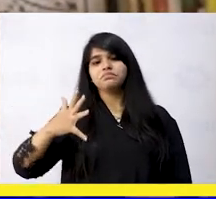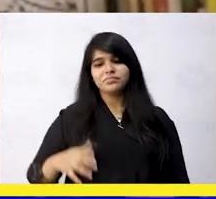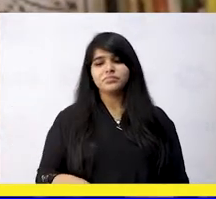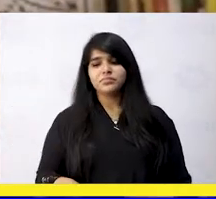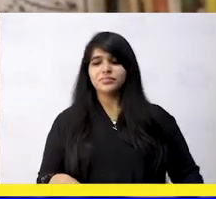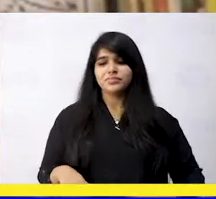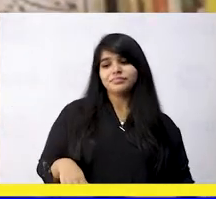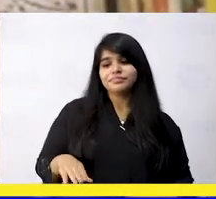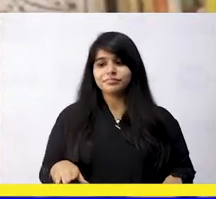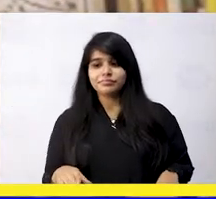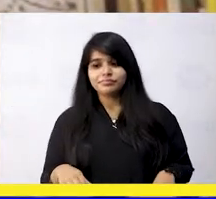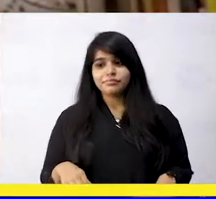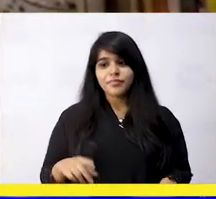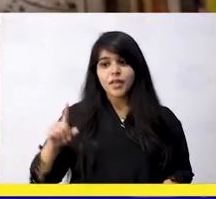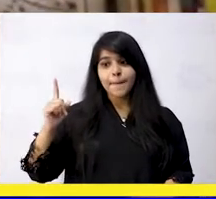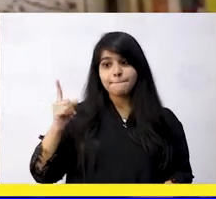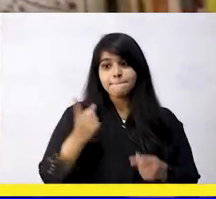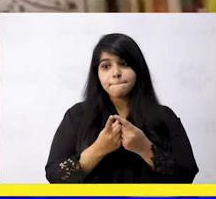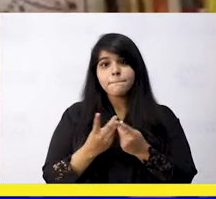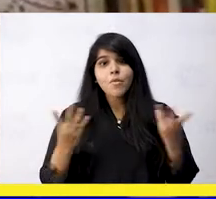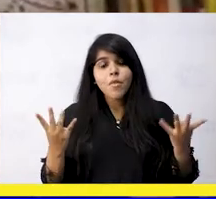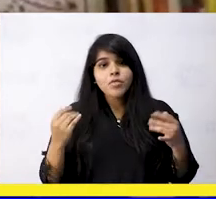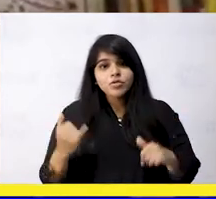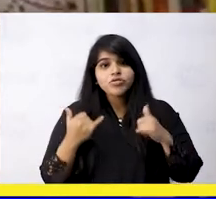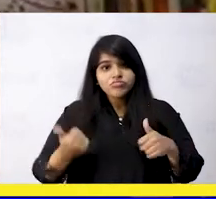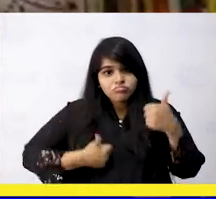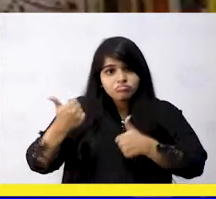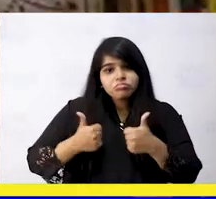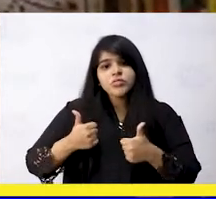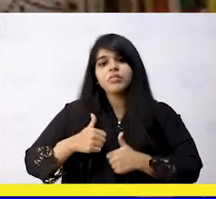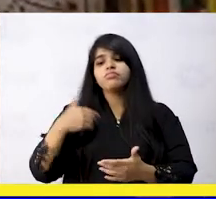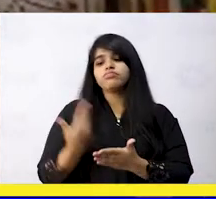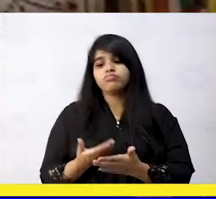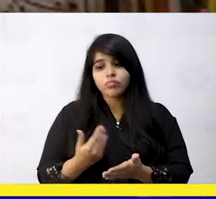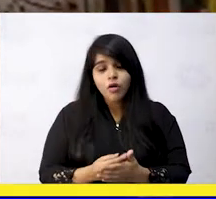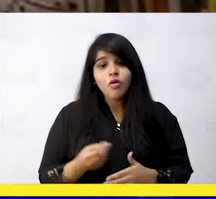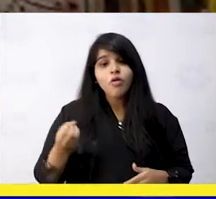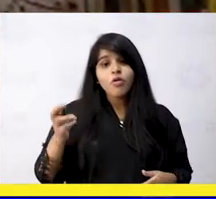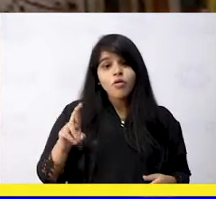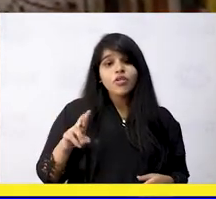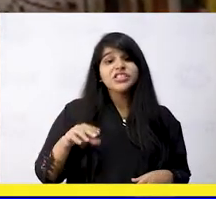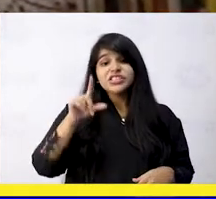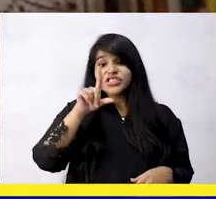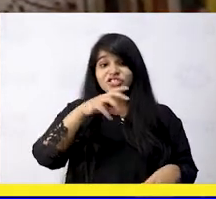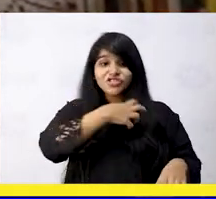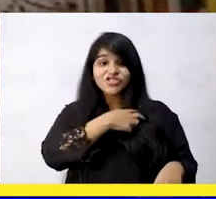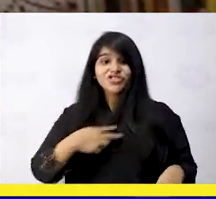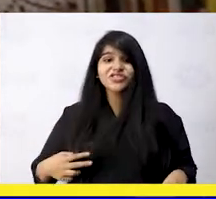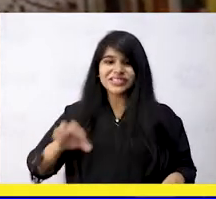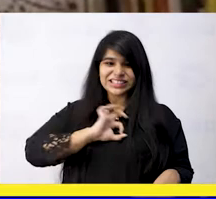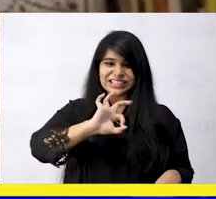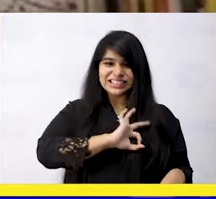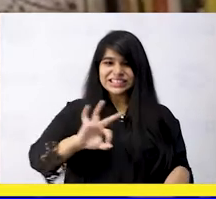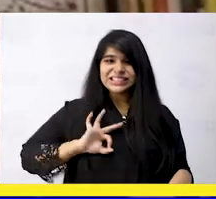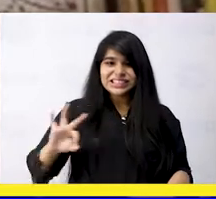from me. Nee, nee, nee." Many animals challenged him. Even the old cheetah,